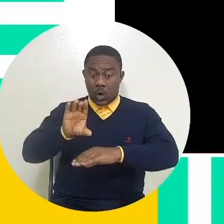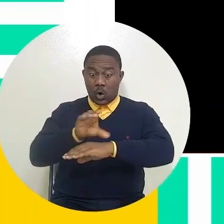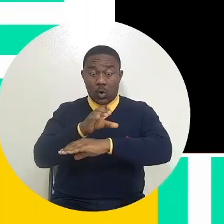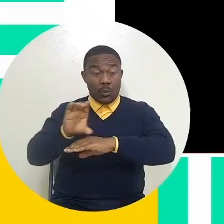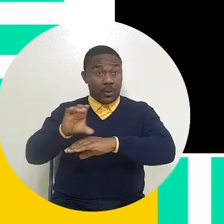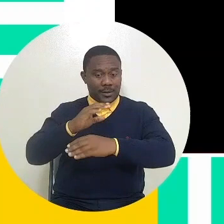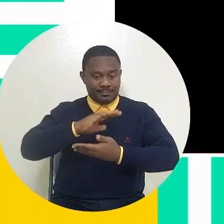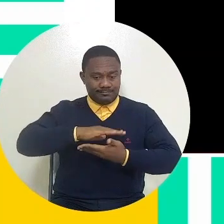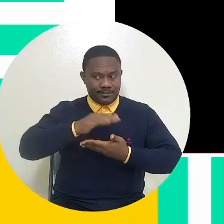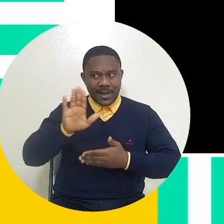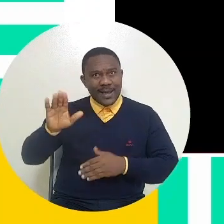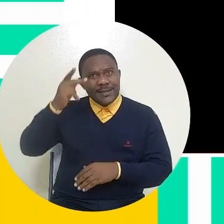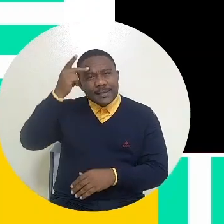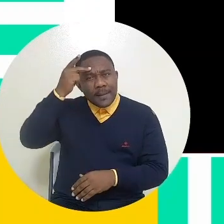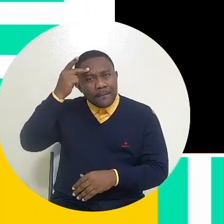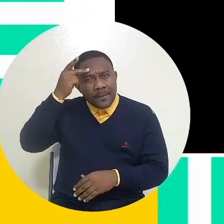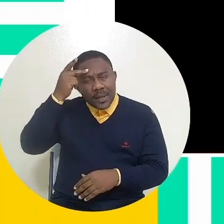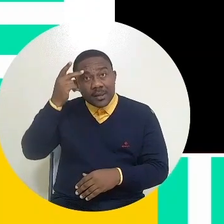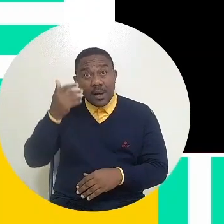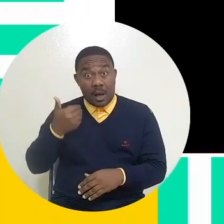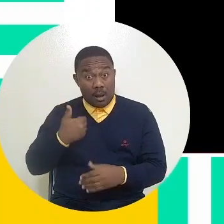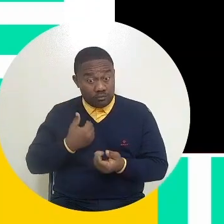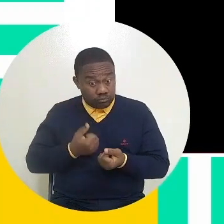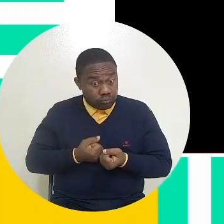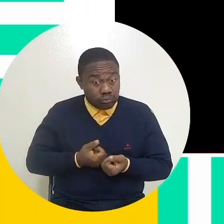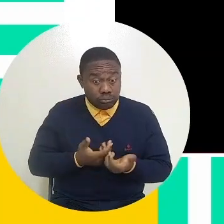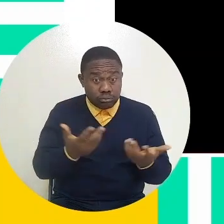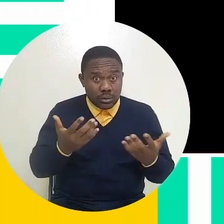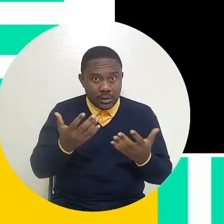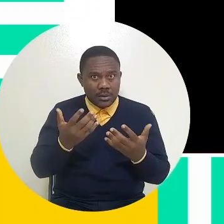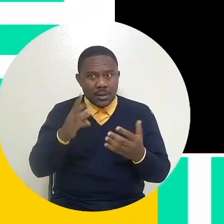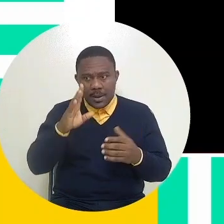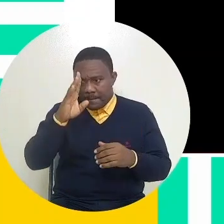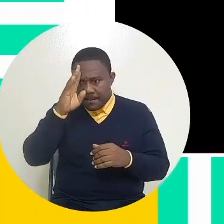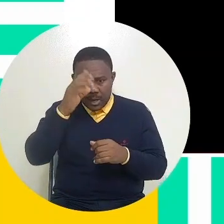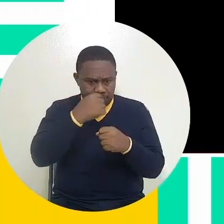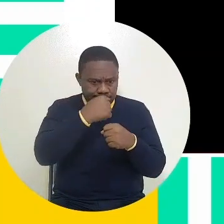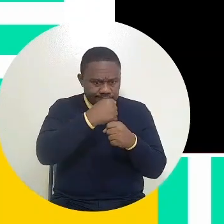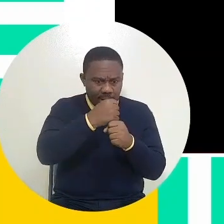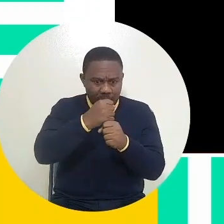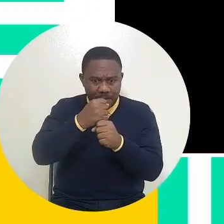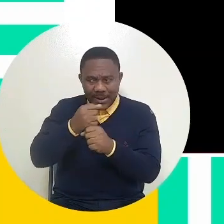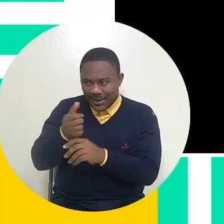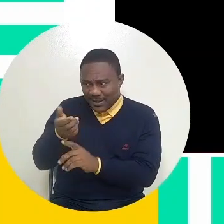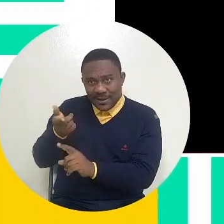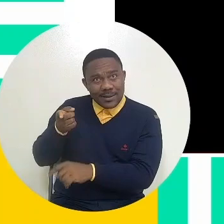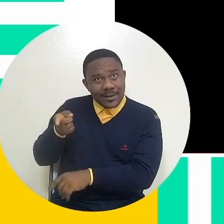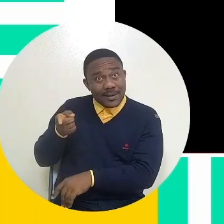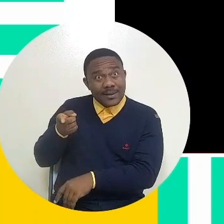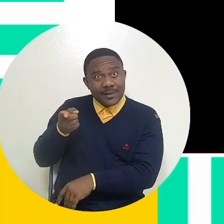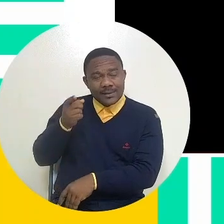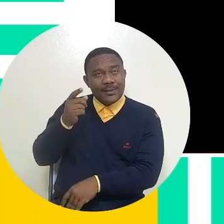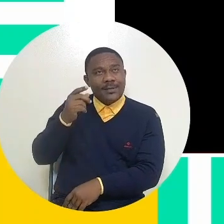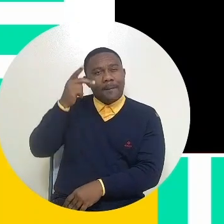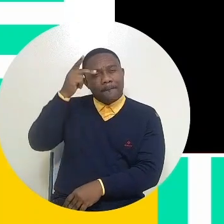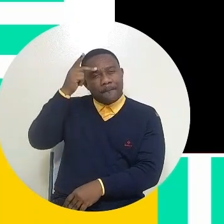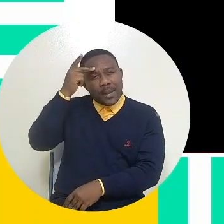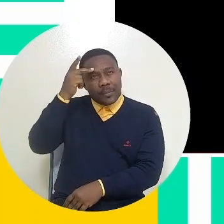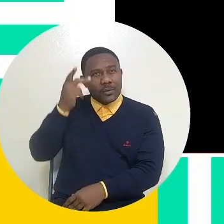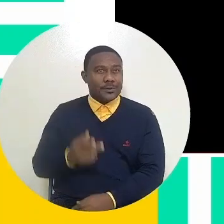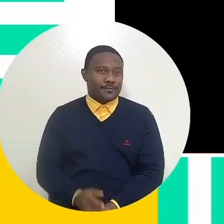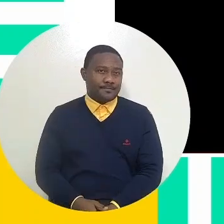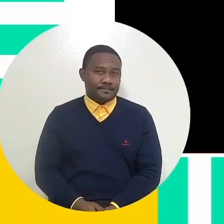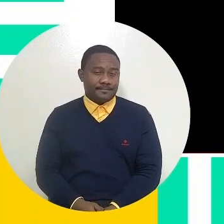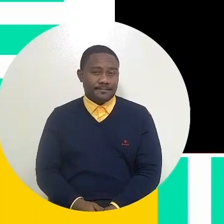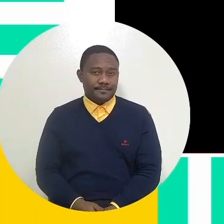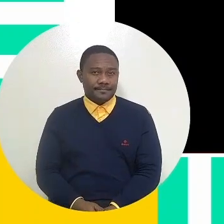world. That was purpose, to serve the world, to serve people, is purpose. So to build an authentic brand without a purpose is in